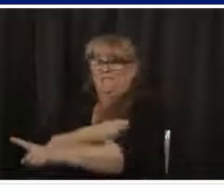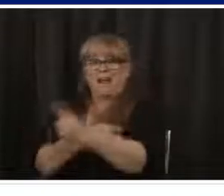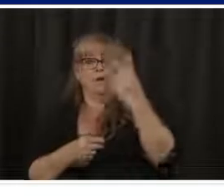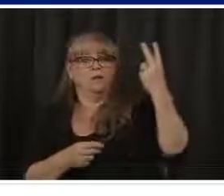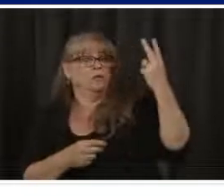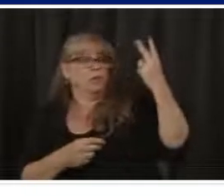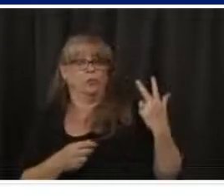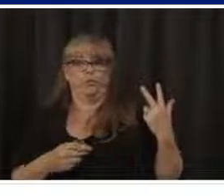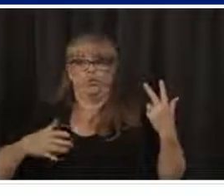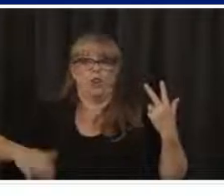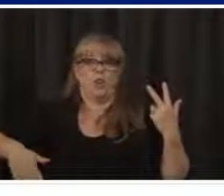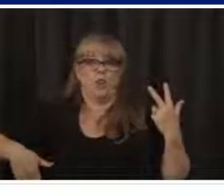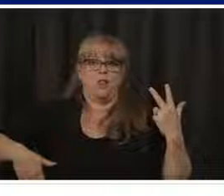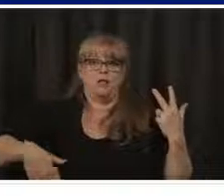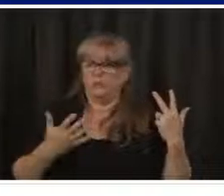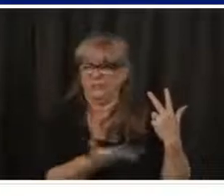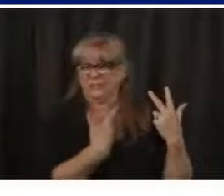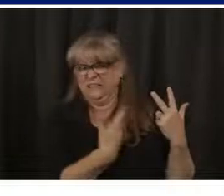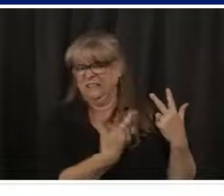2.5 million,